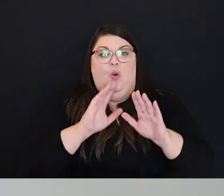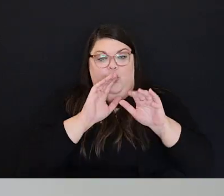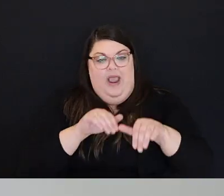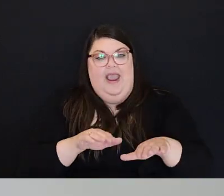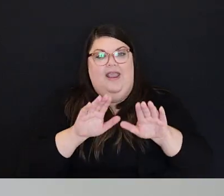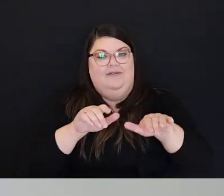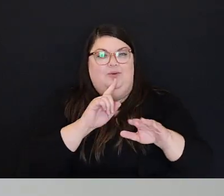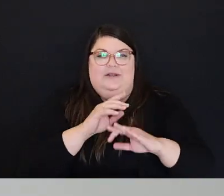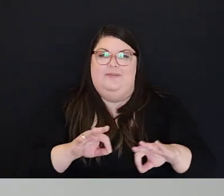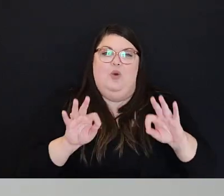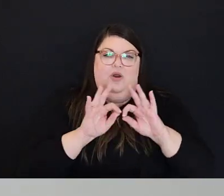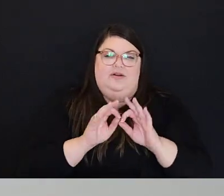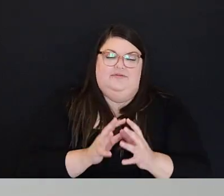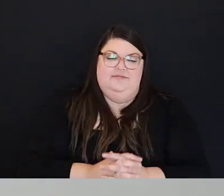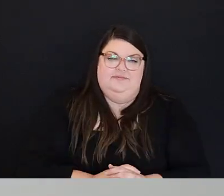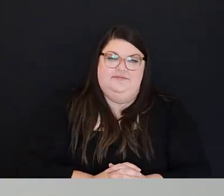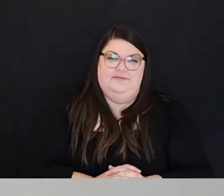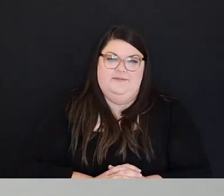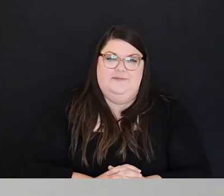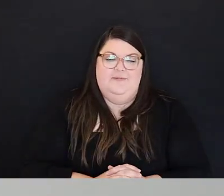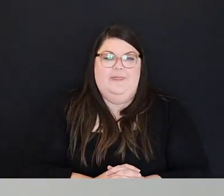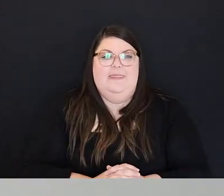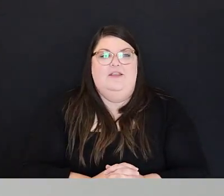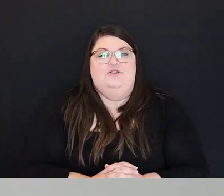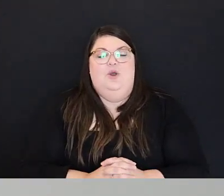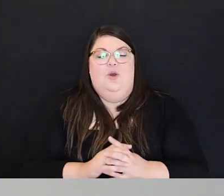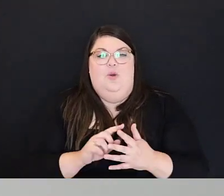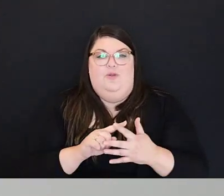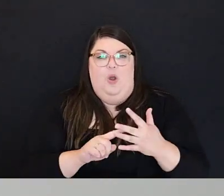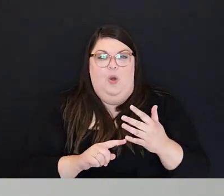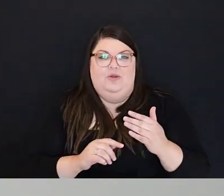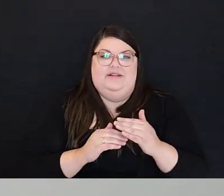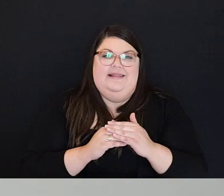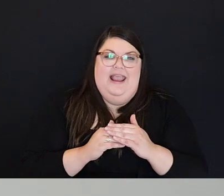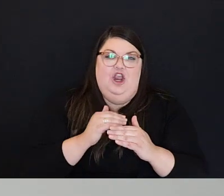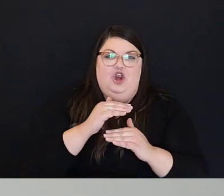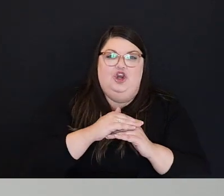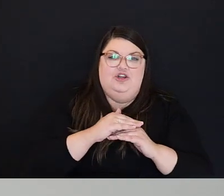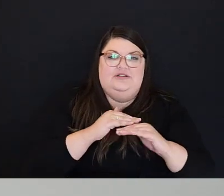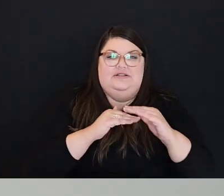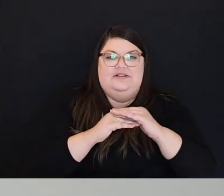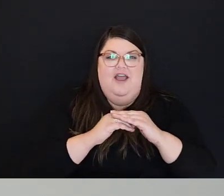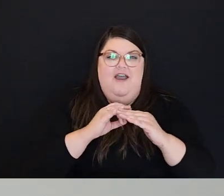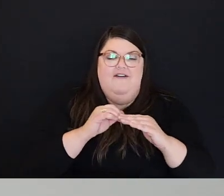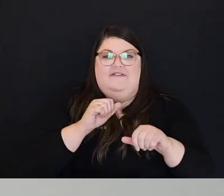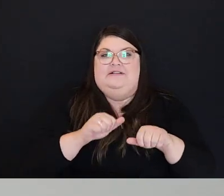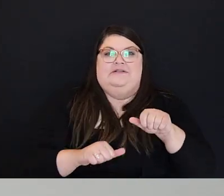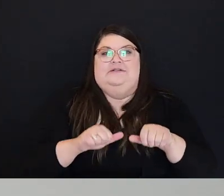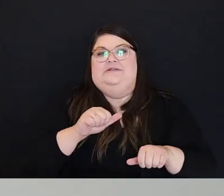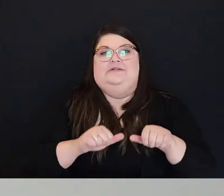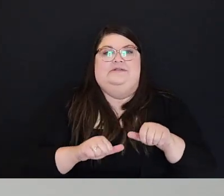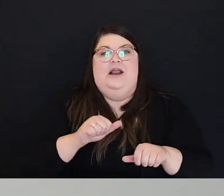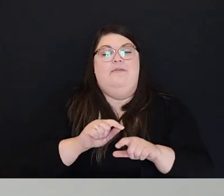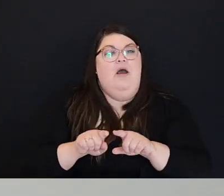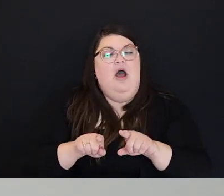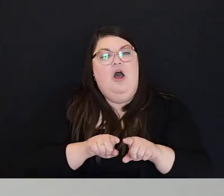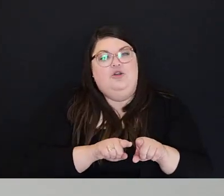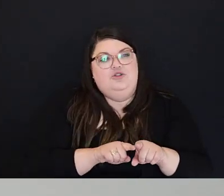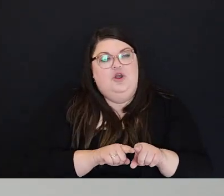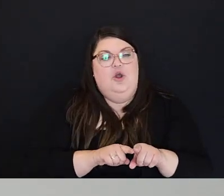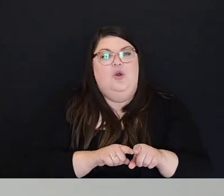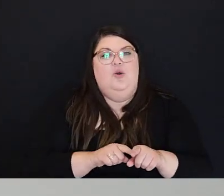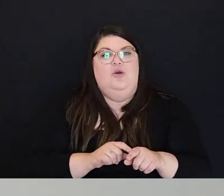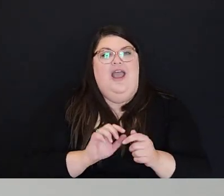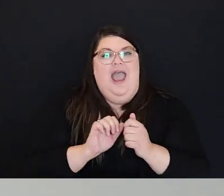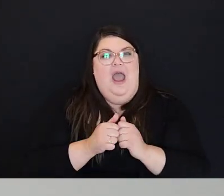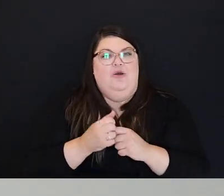important. And that kind of, those layers of uncertainty, but also how